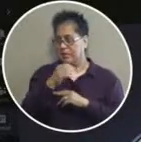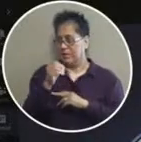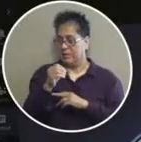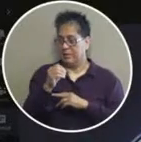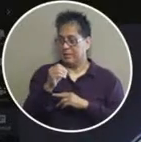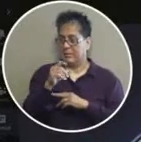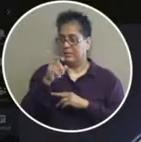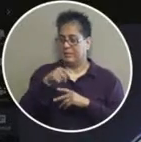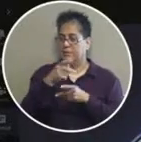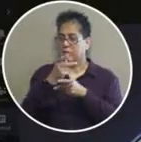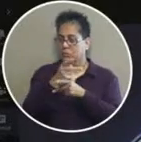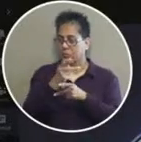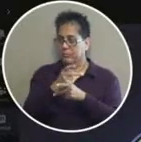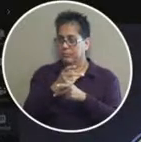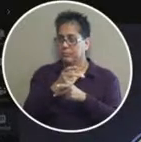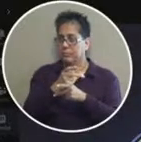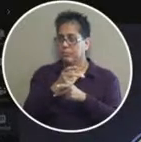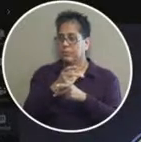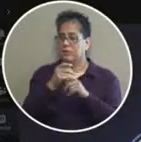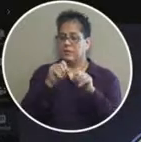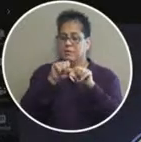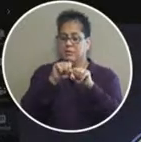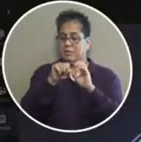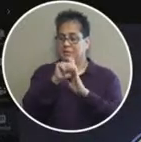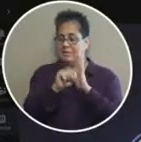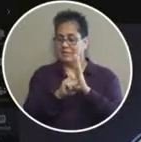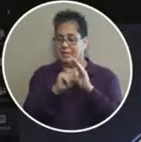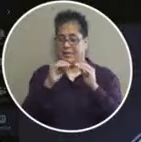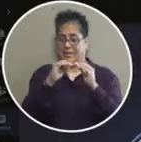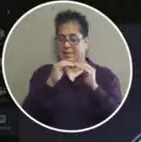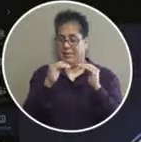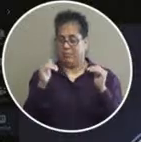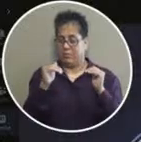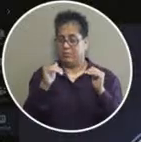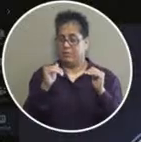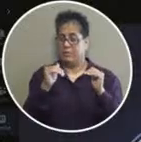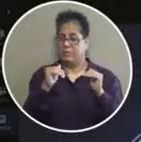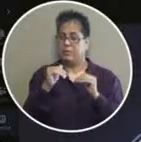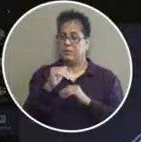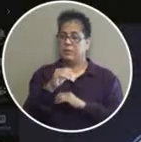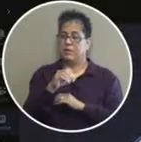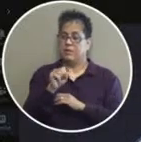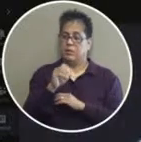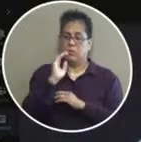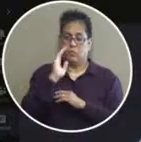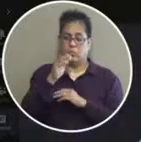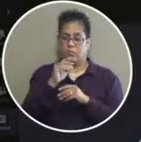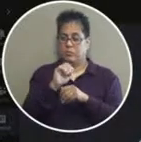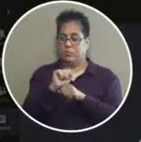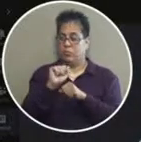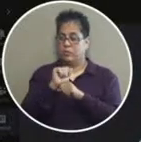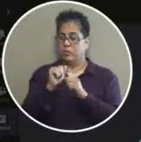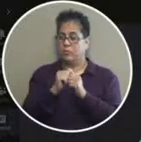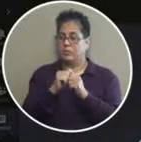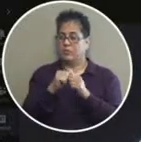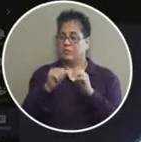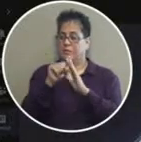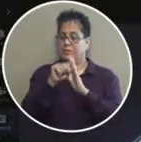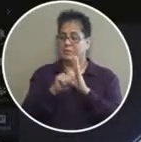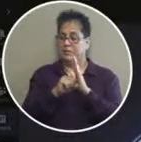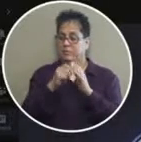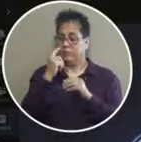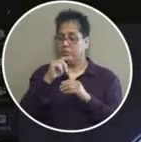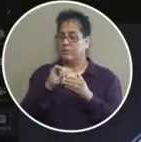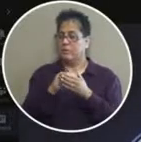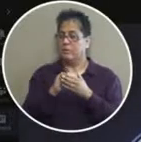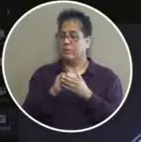not we need to keep the state mobile unit here, we'll be monitoring that and we'll be working very closely with the state on that so that it does not